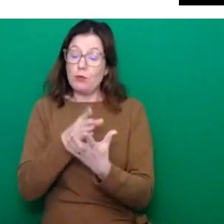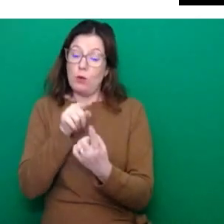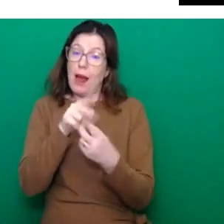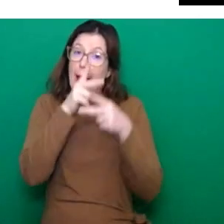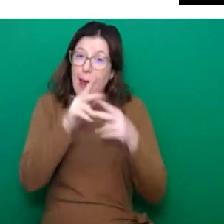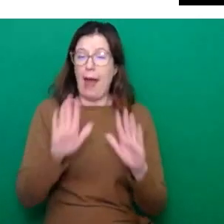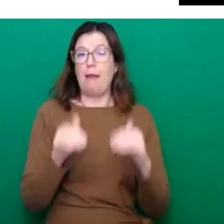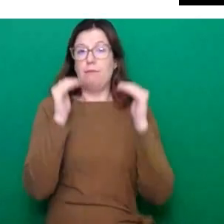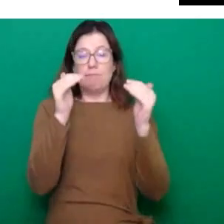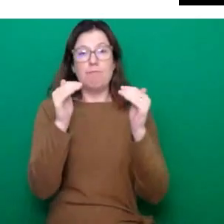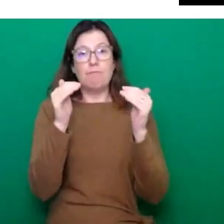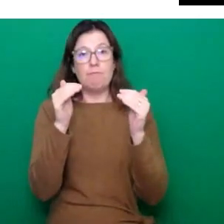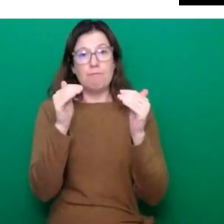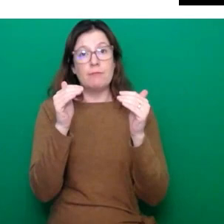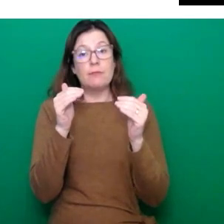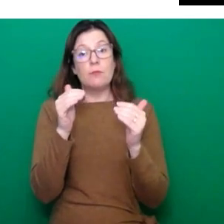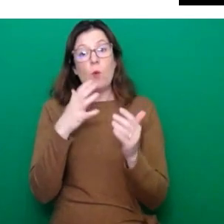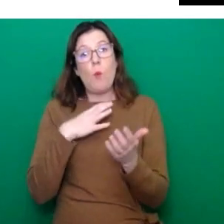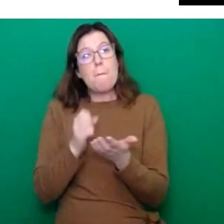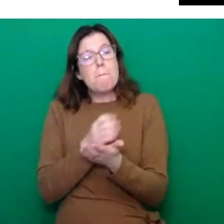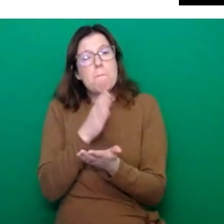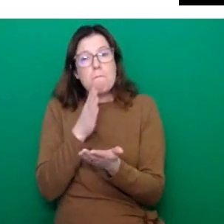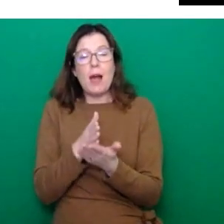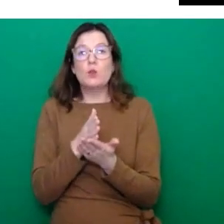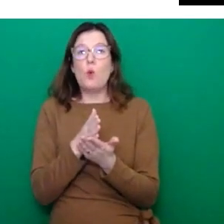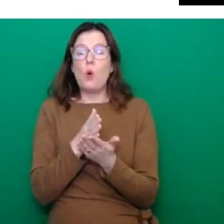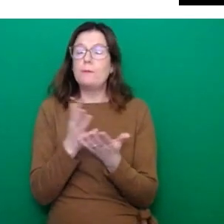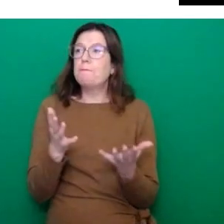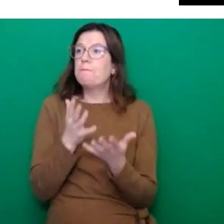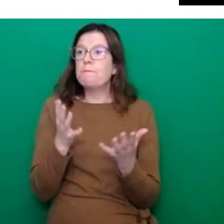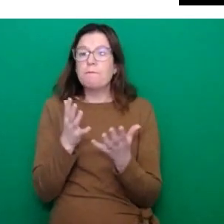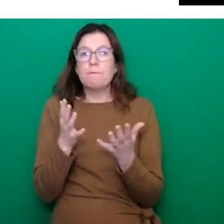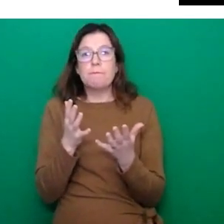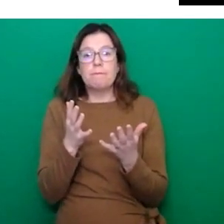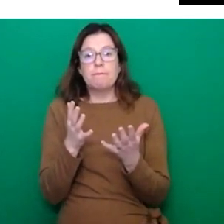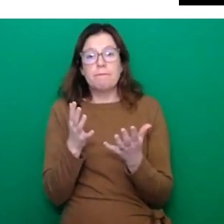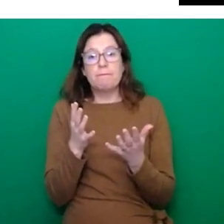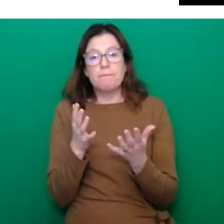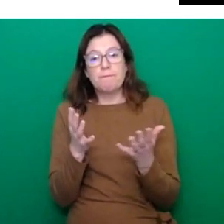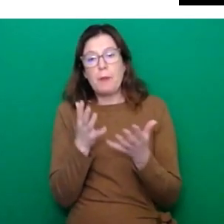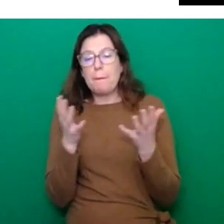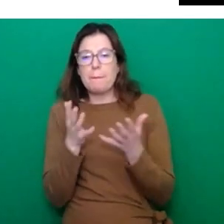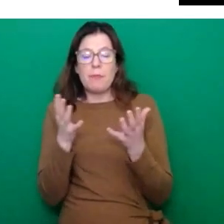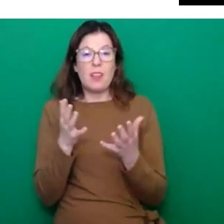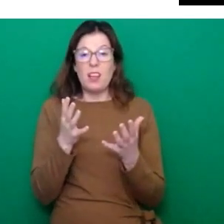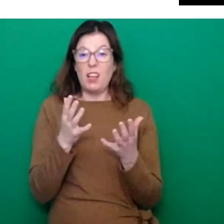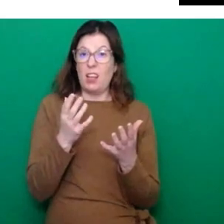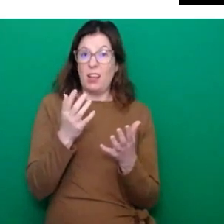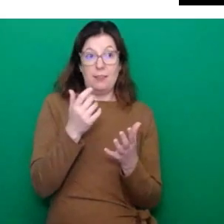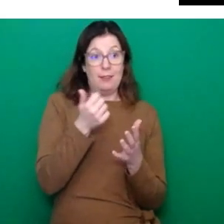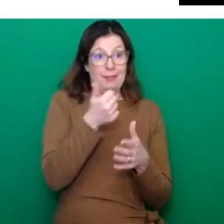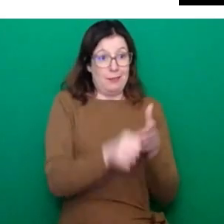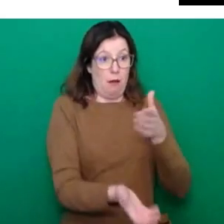So it's really about making sure that it bridges the gap between sort of coming into the service